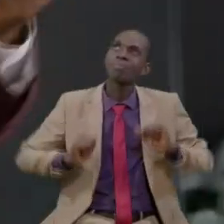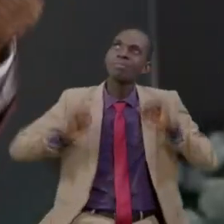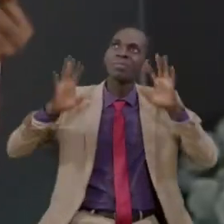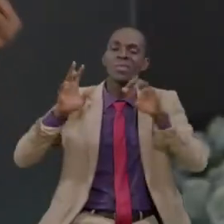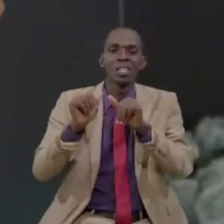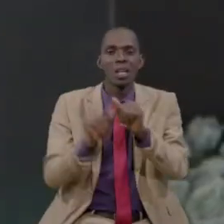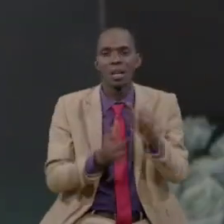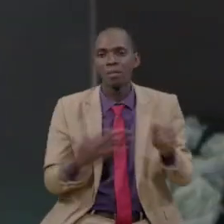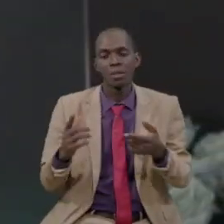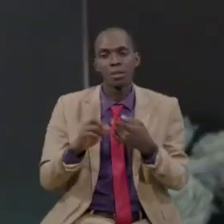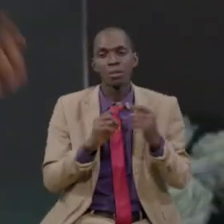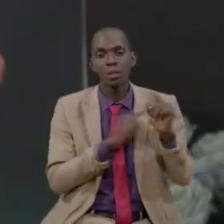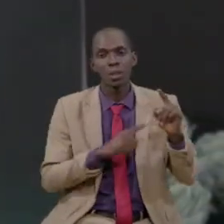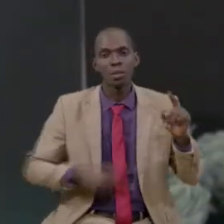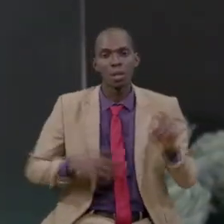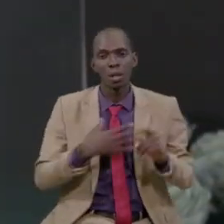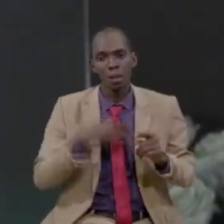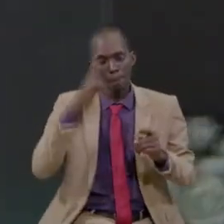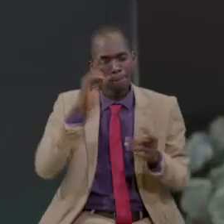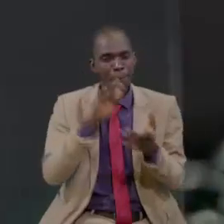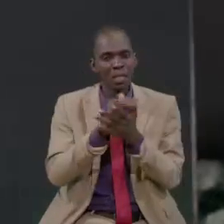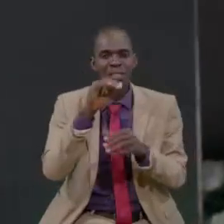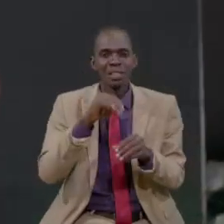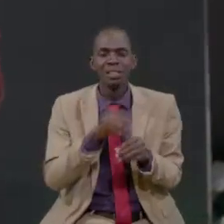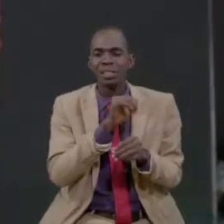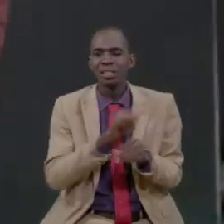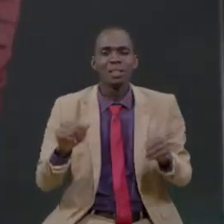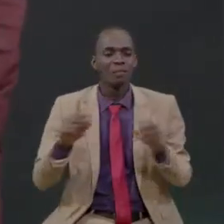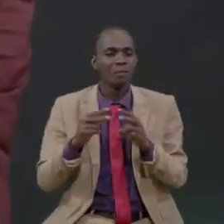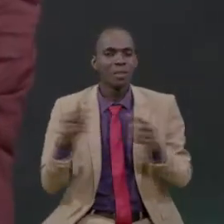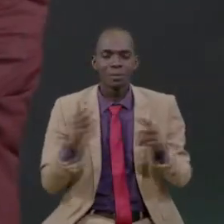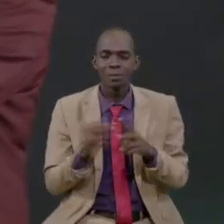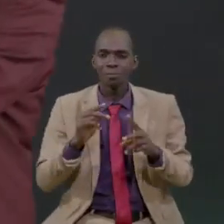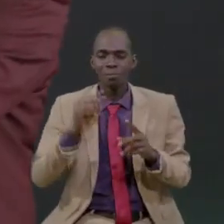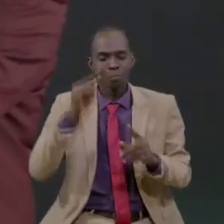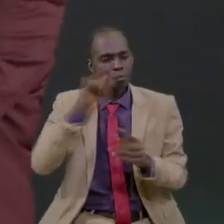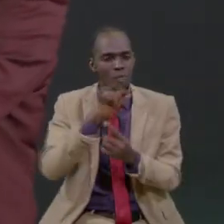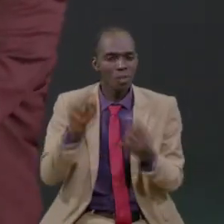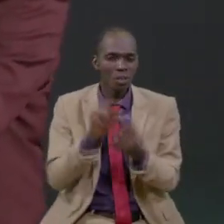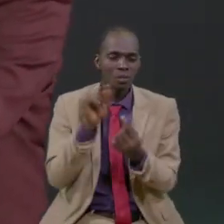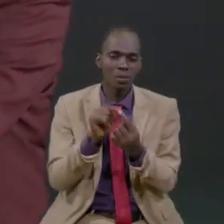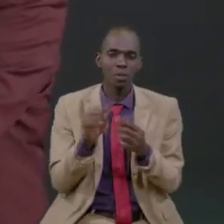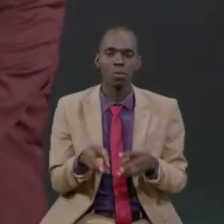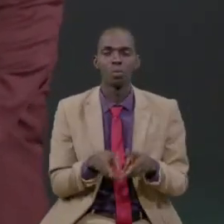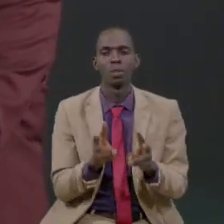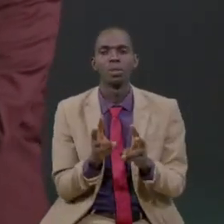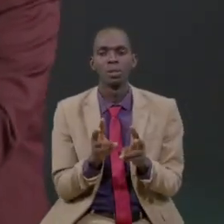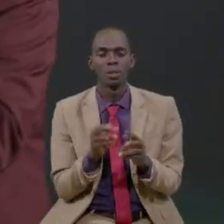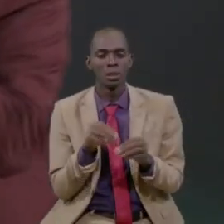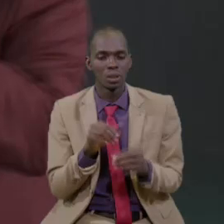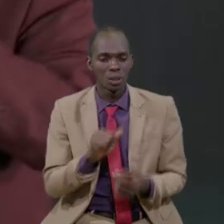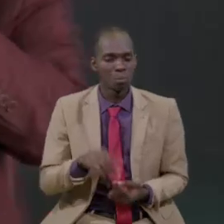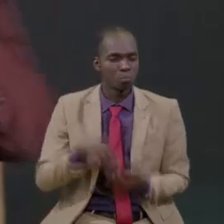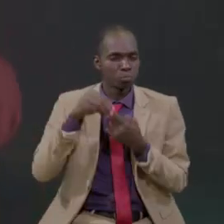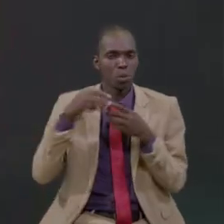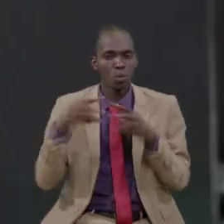believe in a very definite way, in a peculiar way, this is the only